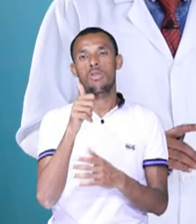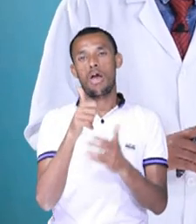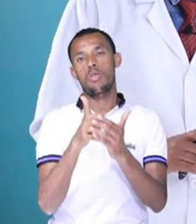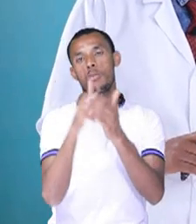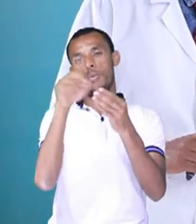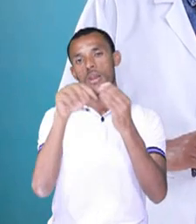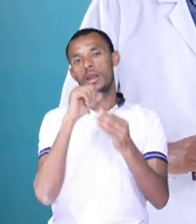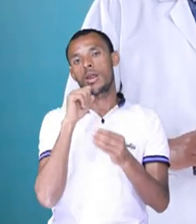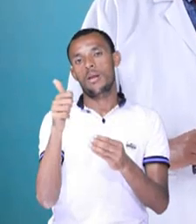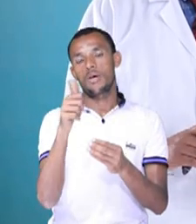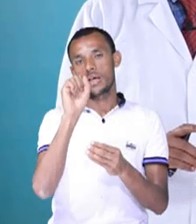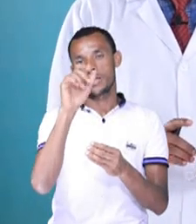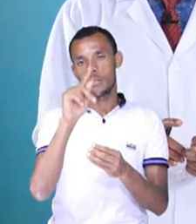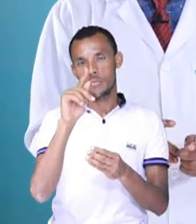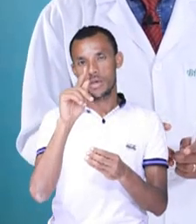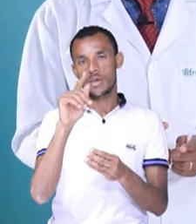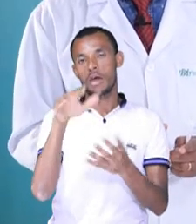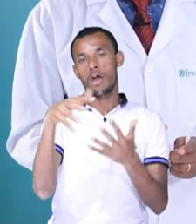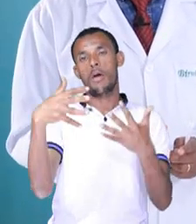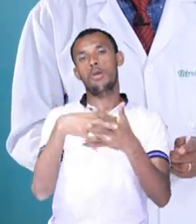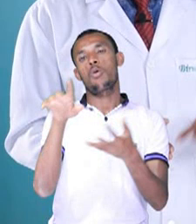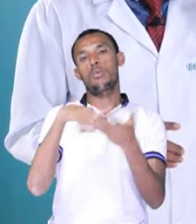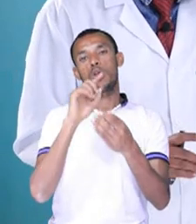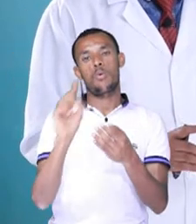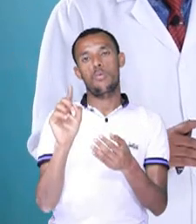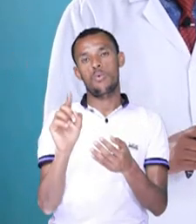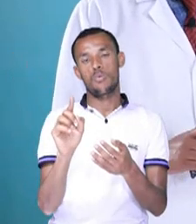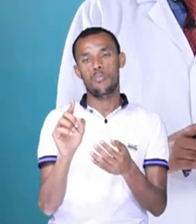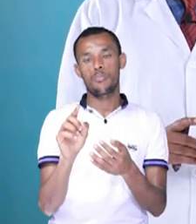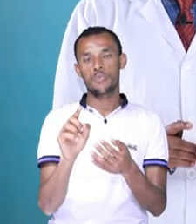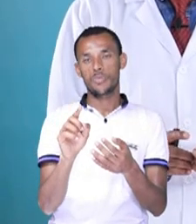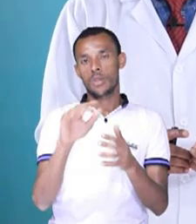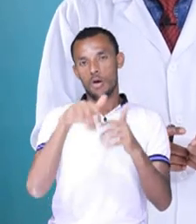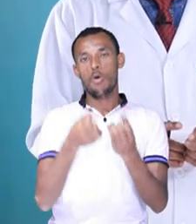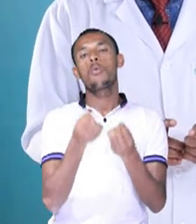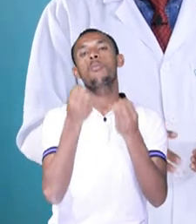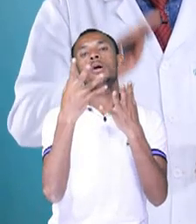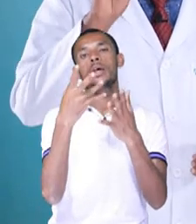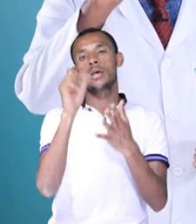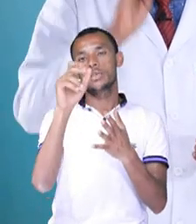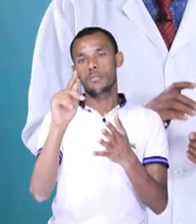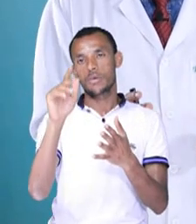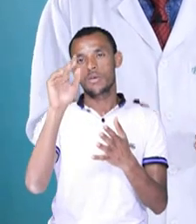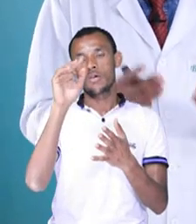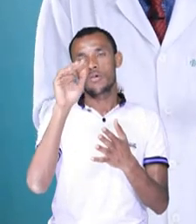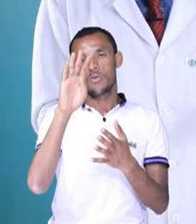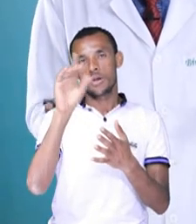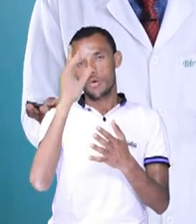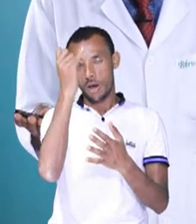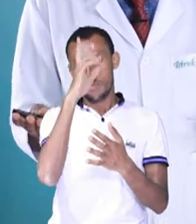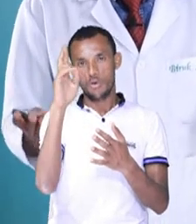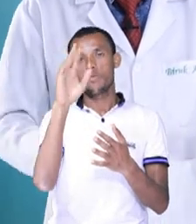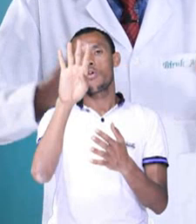orbital. sp3d is hybrid orbital. How many sp3d can be formed? 5. Why? Because